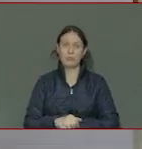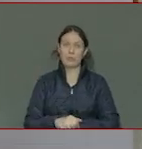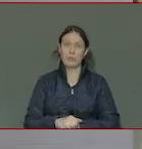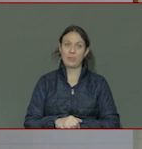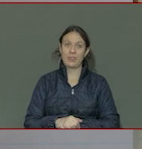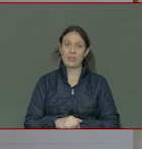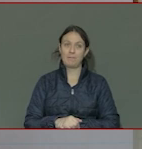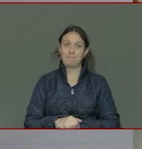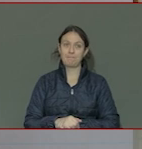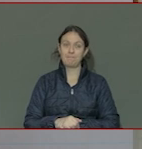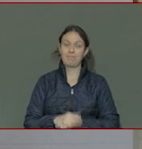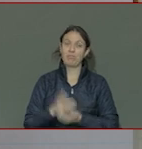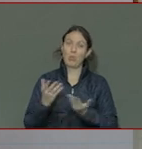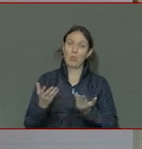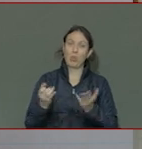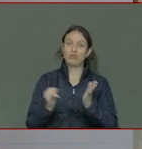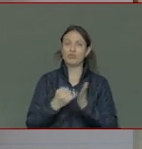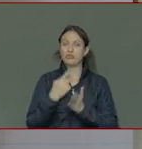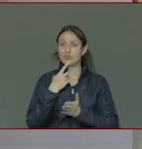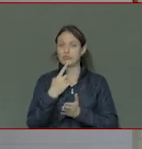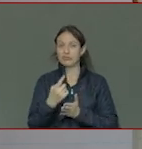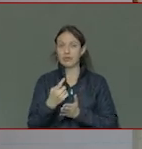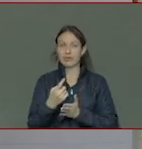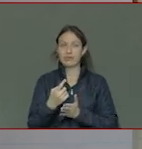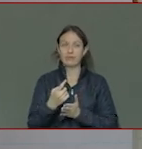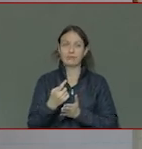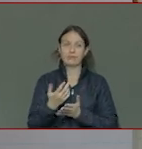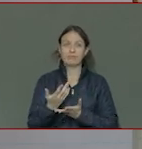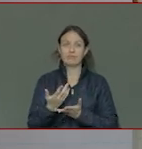Or otherwise, you can just write weight.